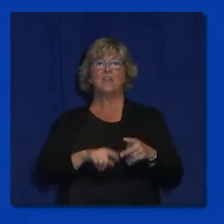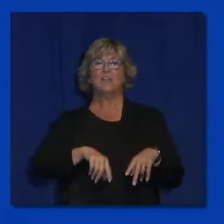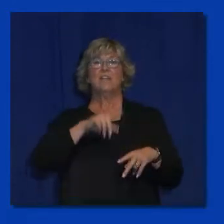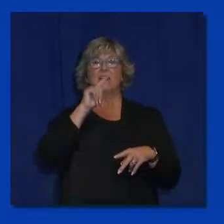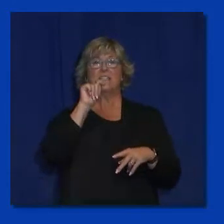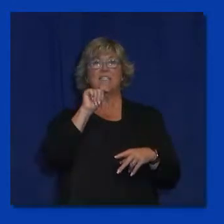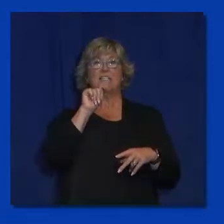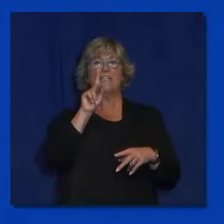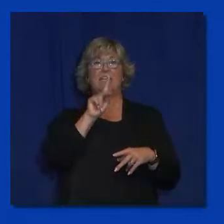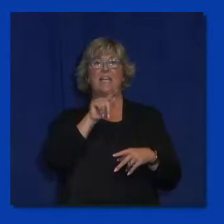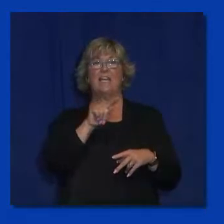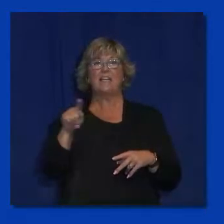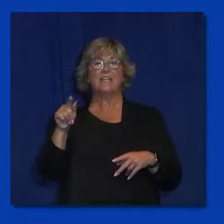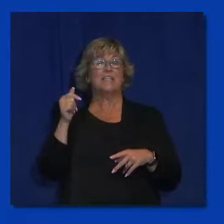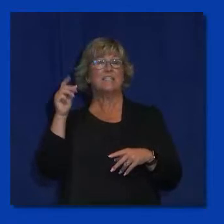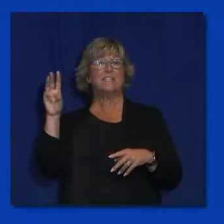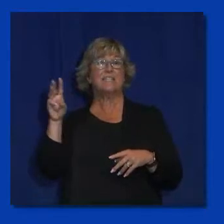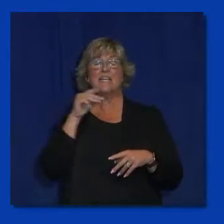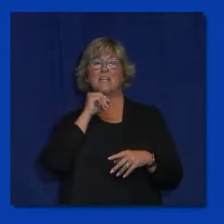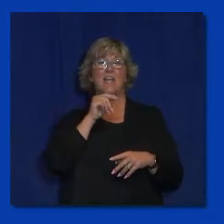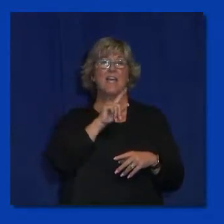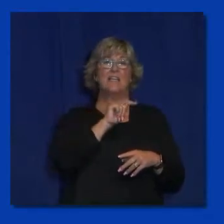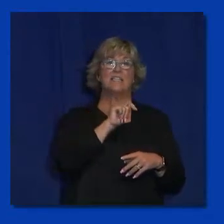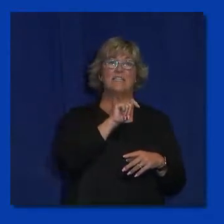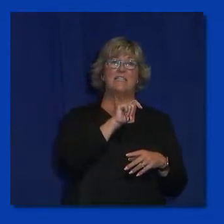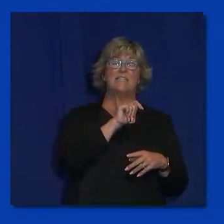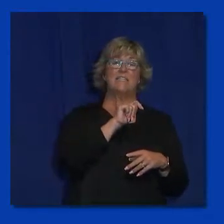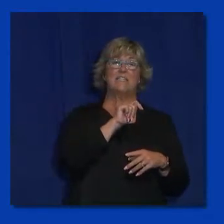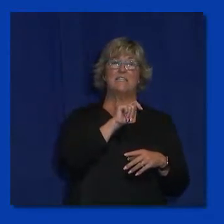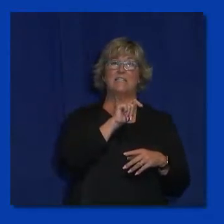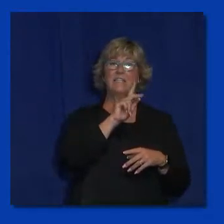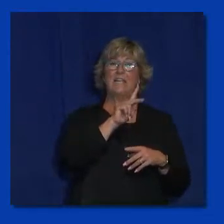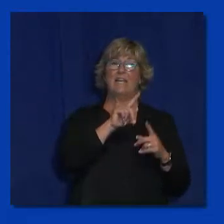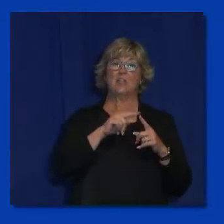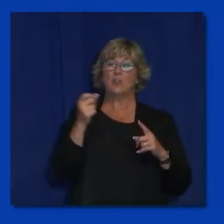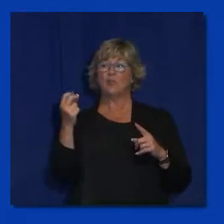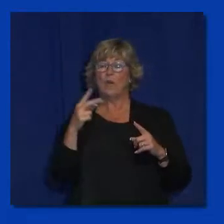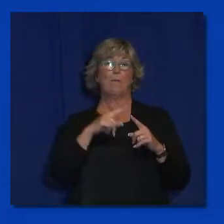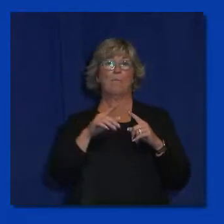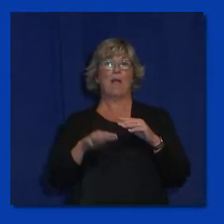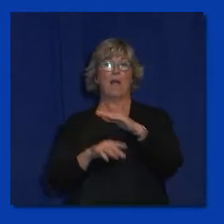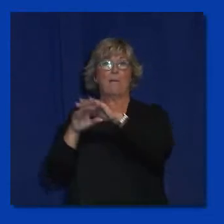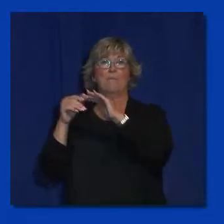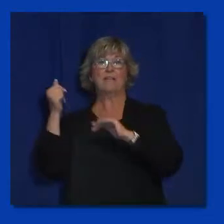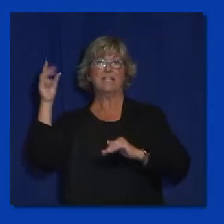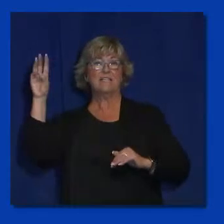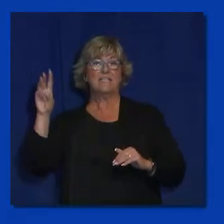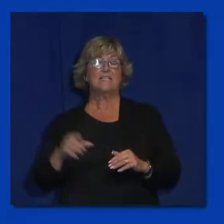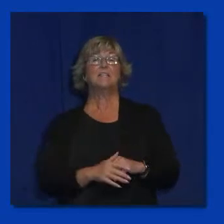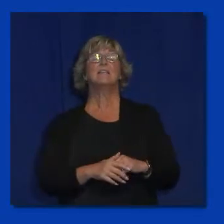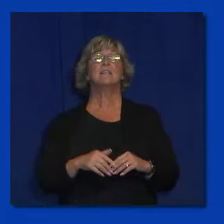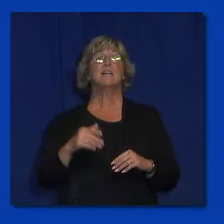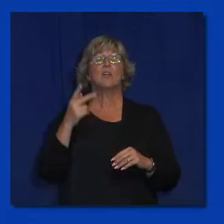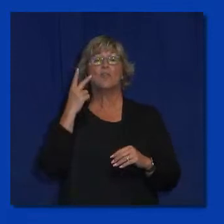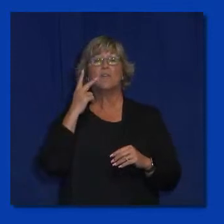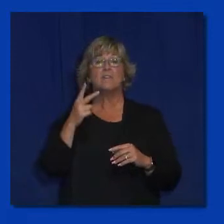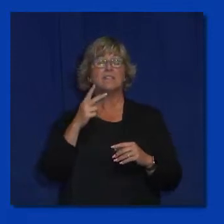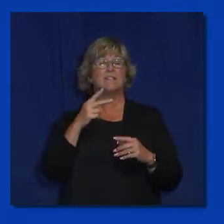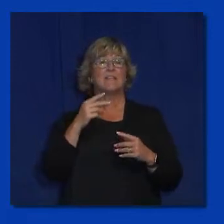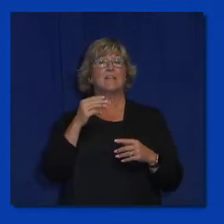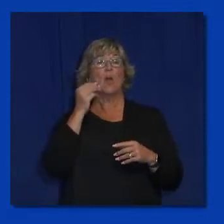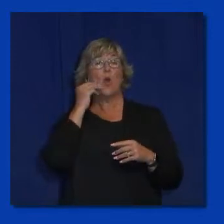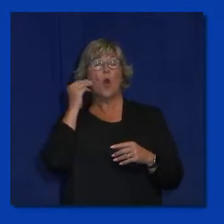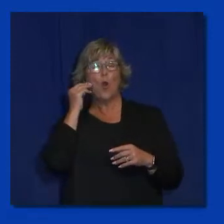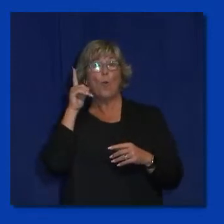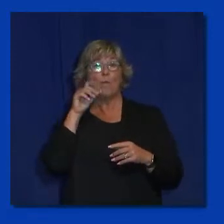16. Again, it's no longer K to 12. It's TK to 16. Drought, water, housing, homeless. You see broadband, which we could